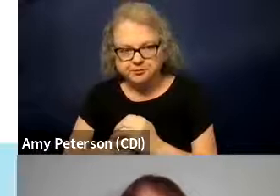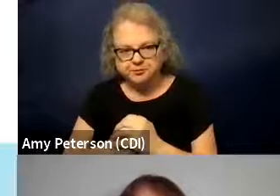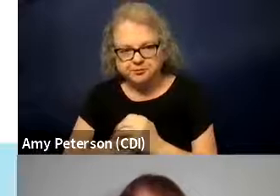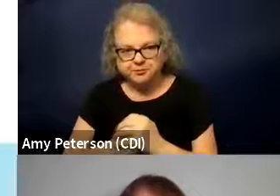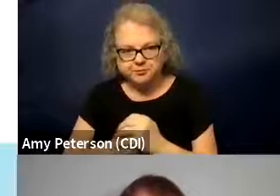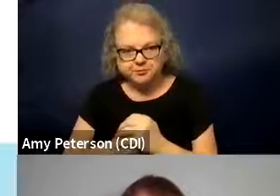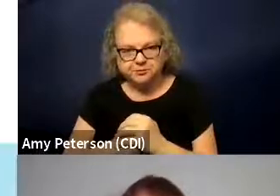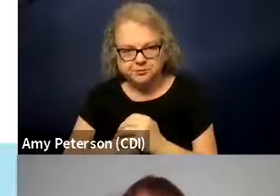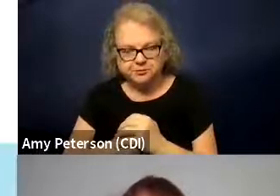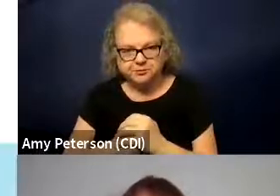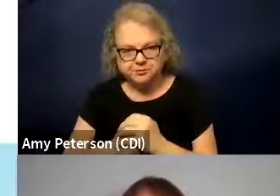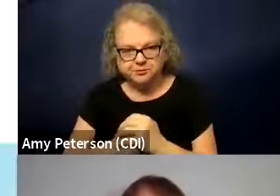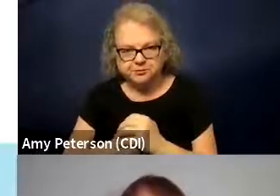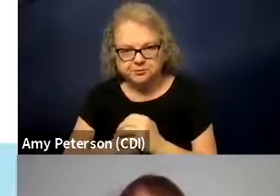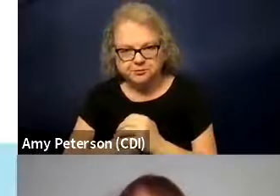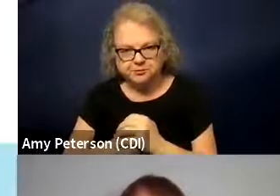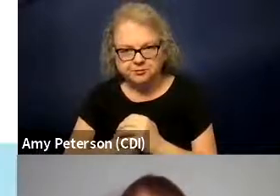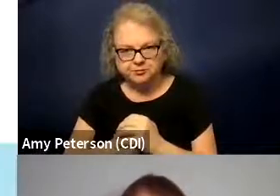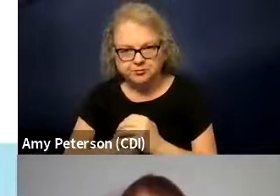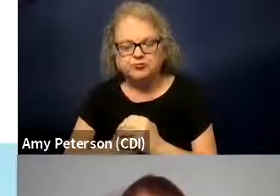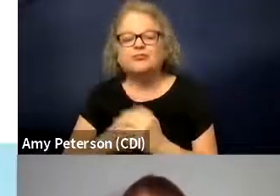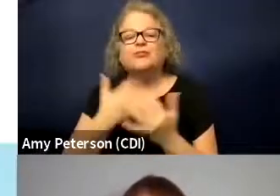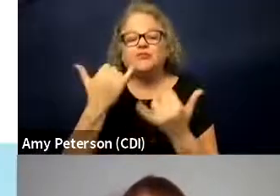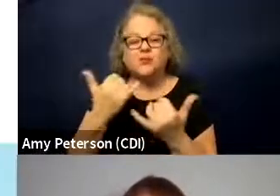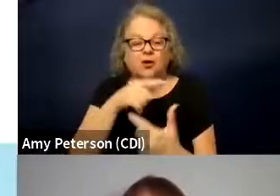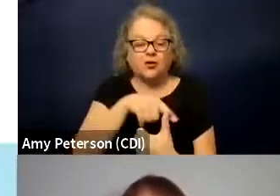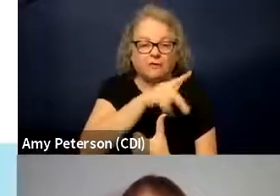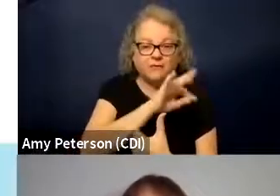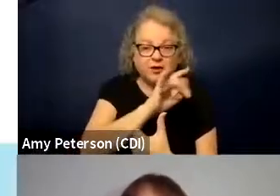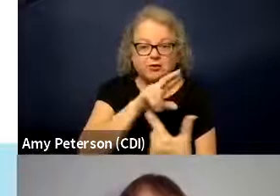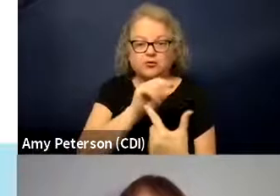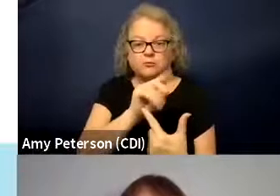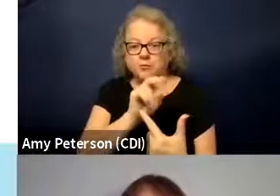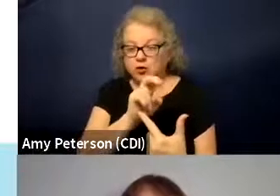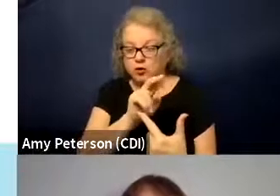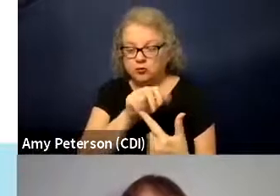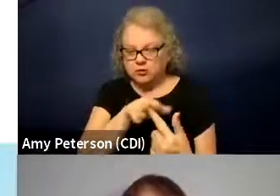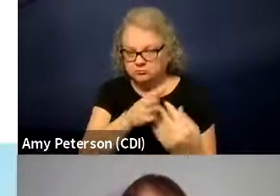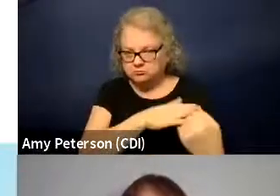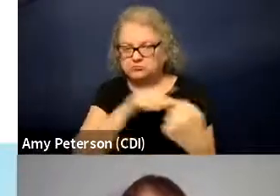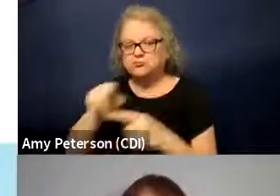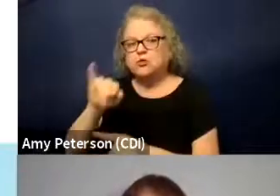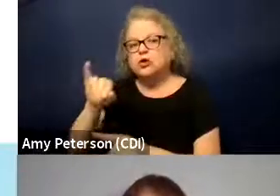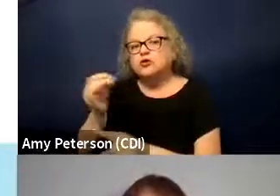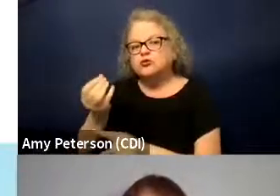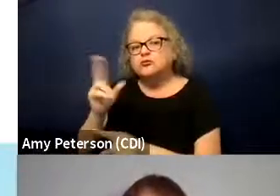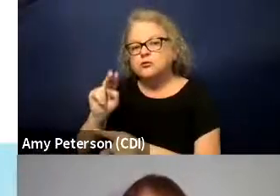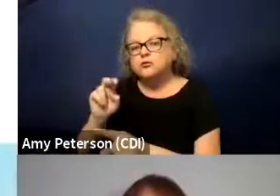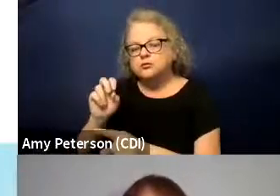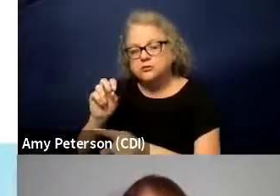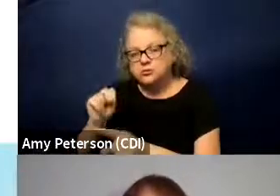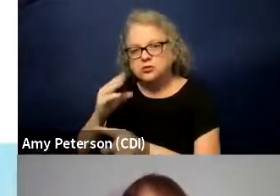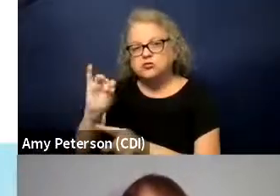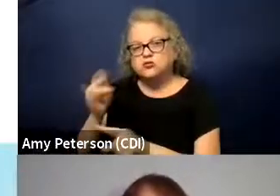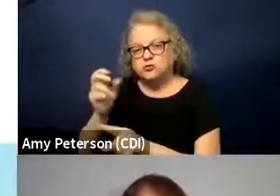There is a third vaccine, the Johnson & Johnson vaccine. This was designed as a one-shot